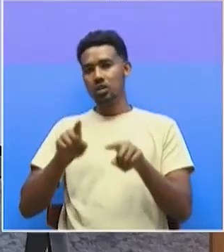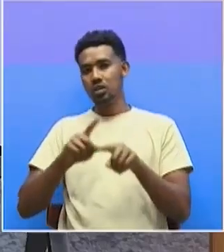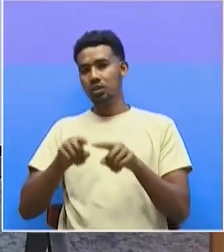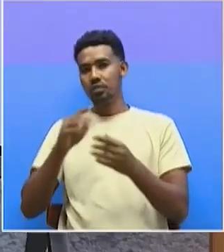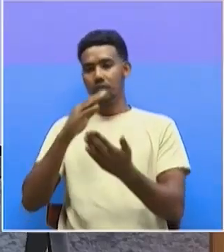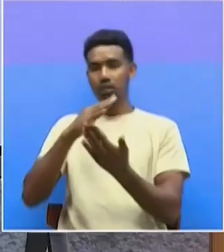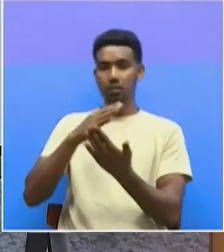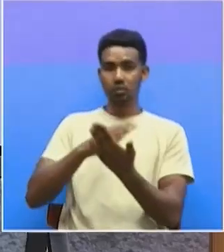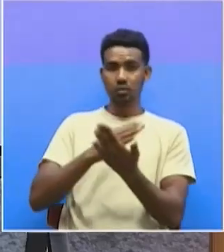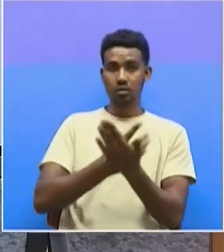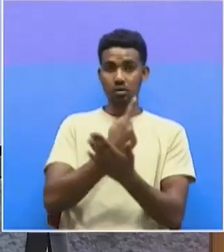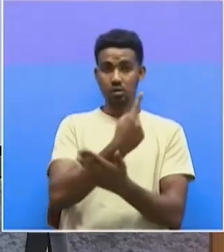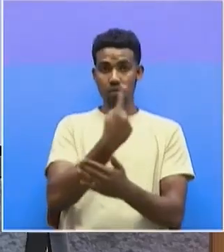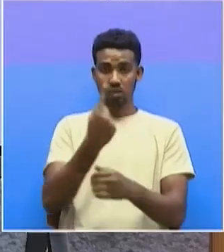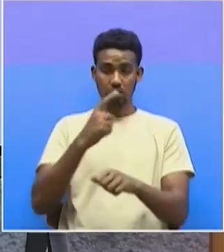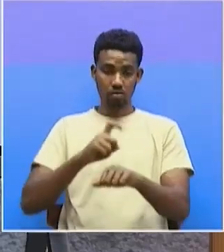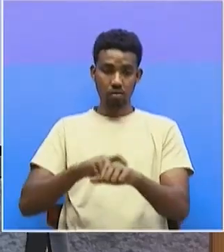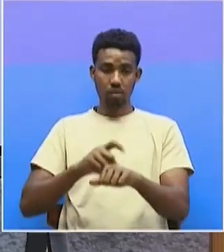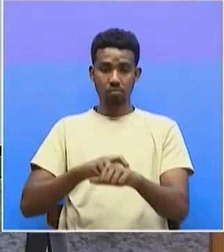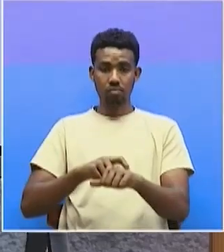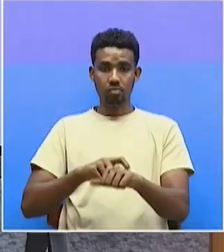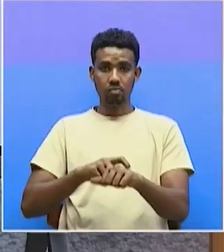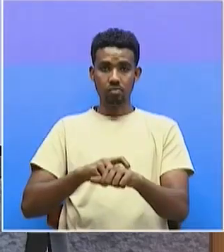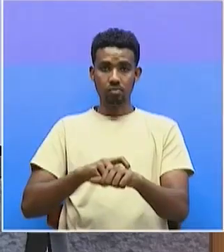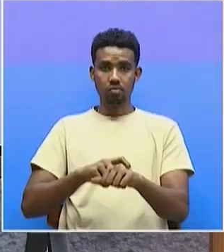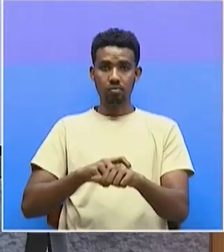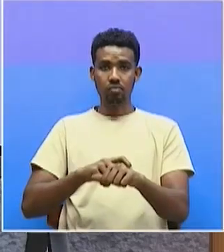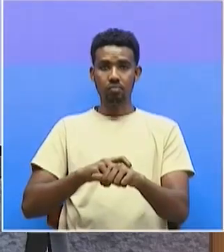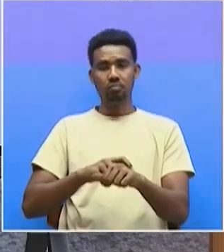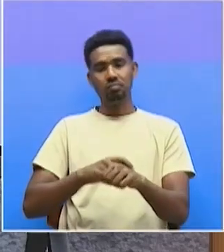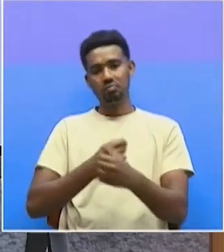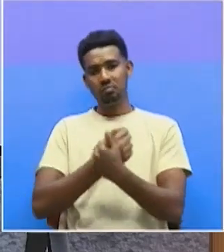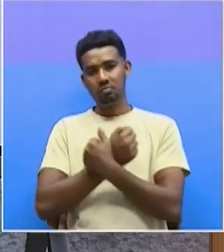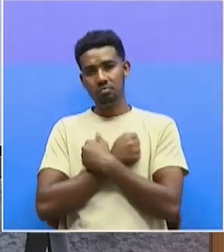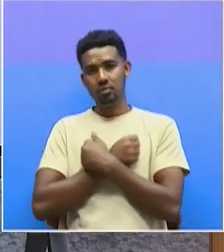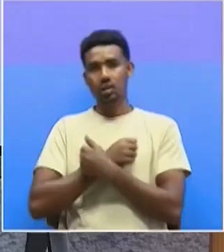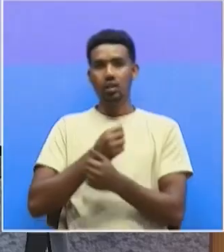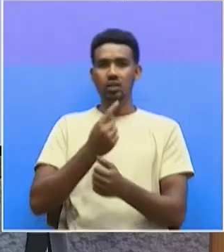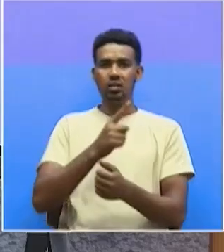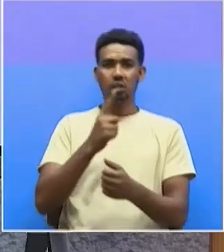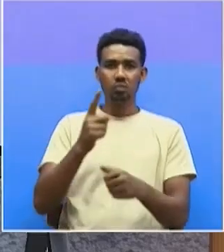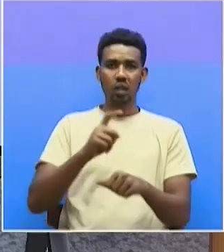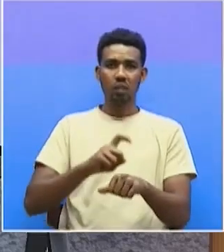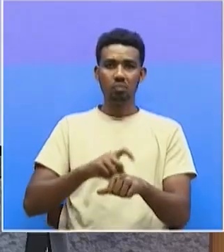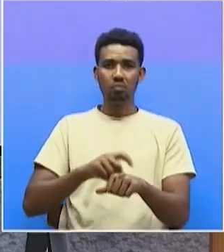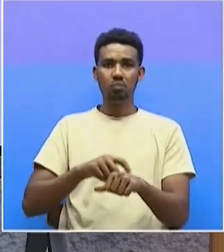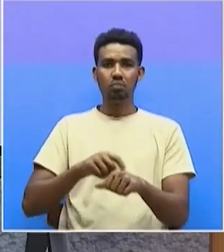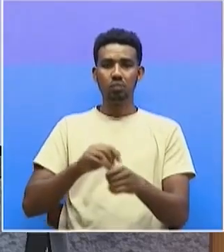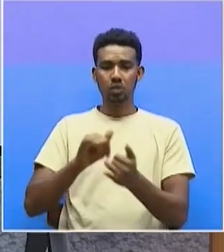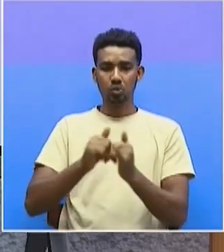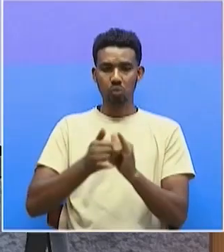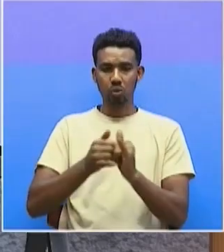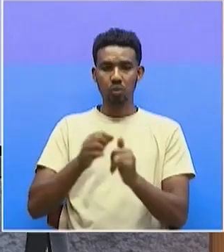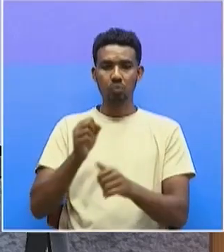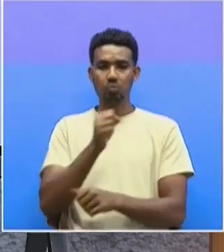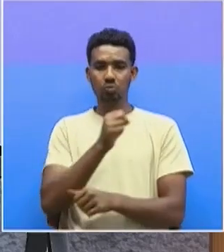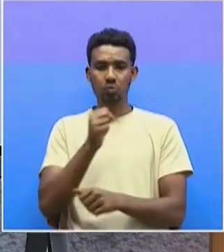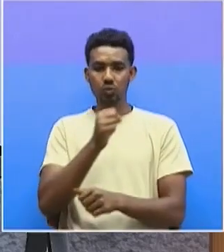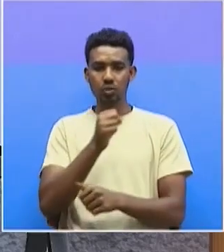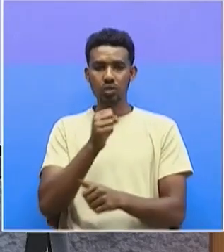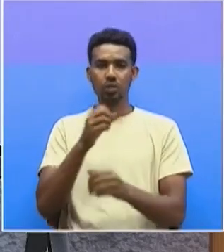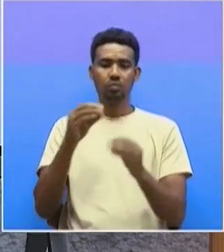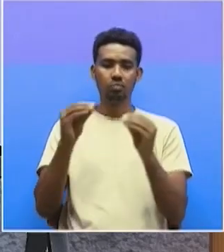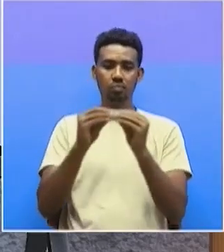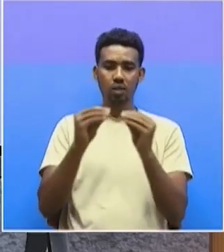but sometimes you prefer some subjects like as hobby. Sometimes sport, sometimes art, sometimes music, sometimes